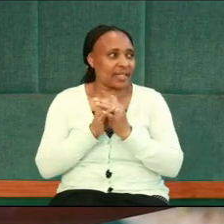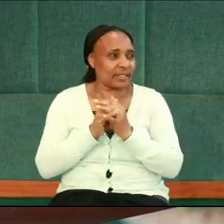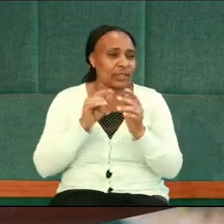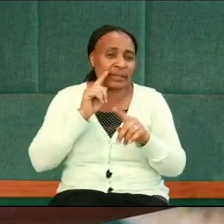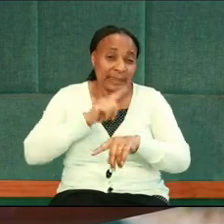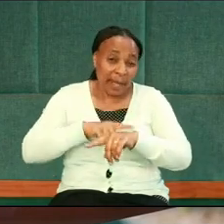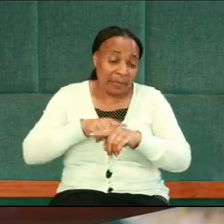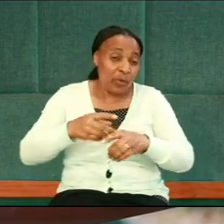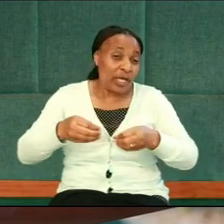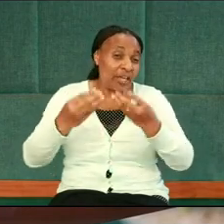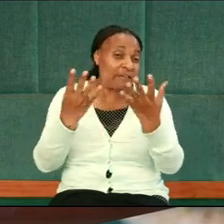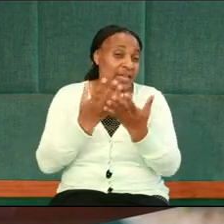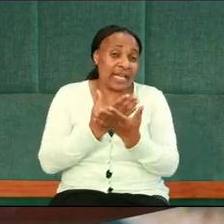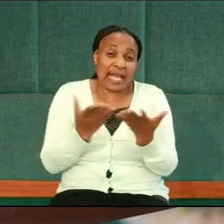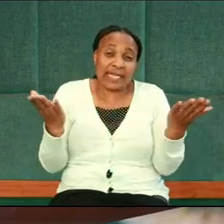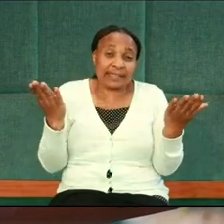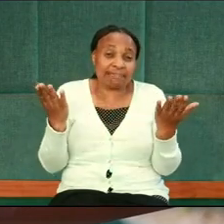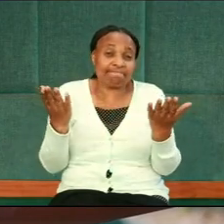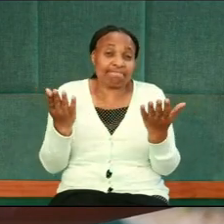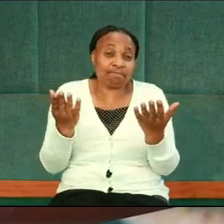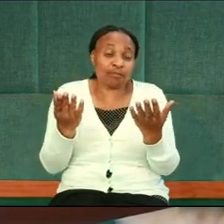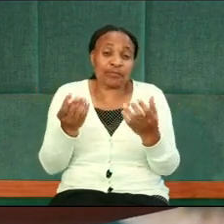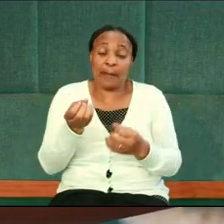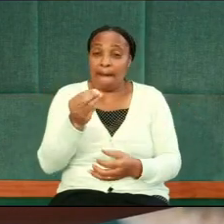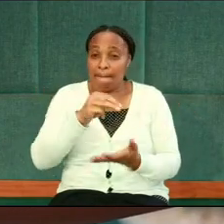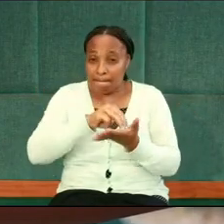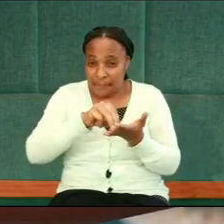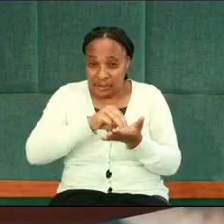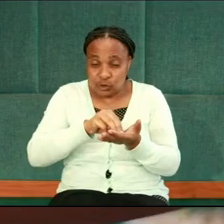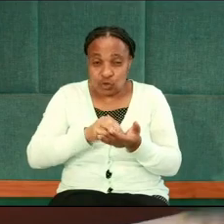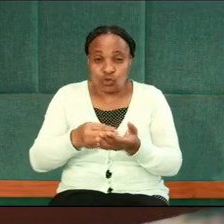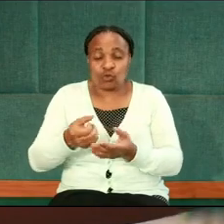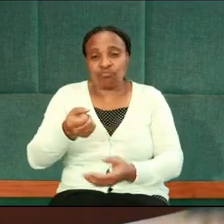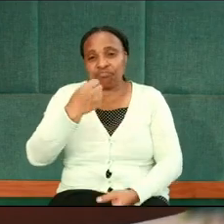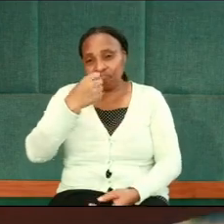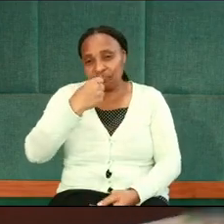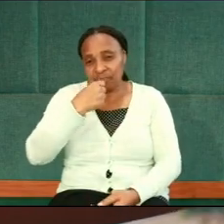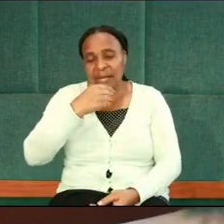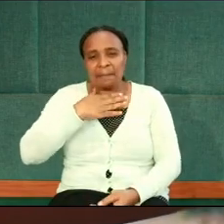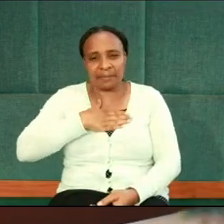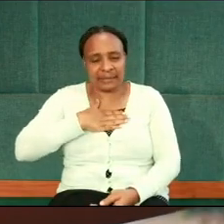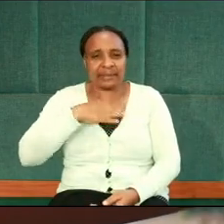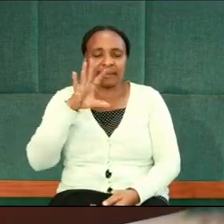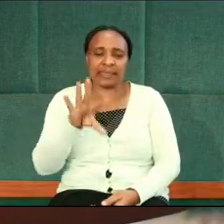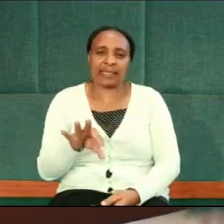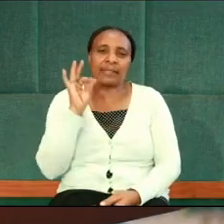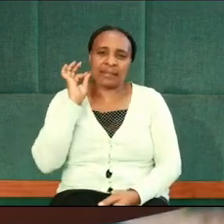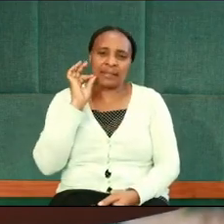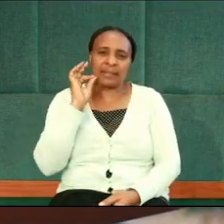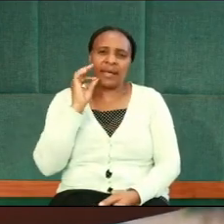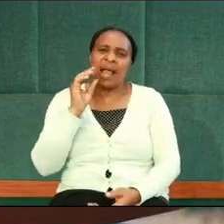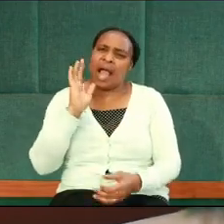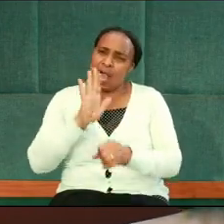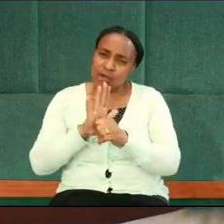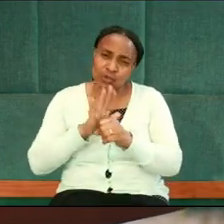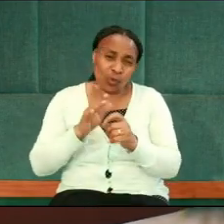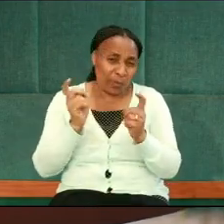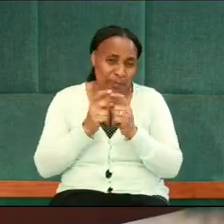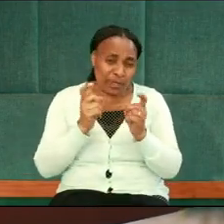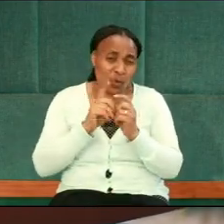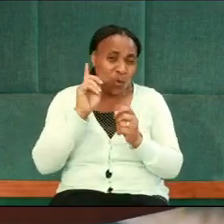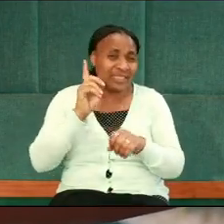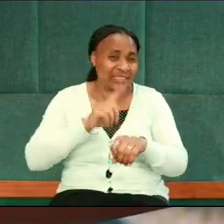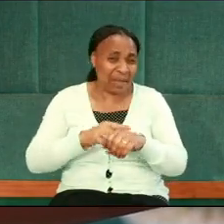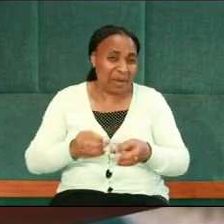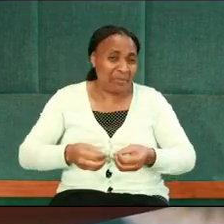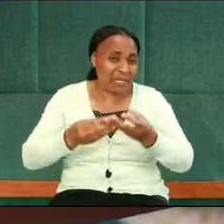given whatever to treat, whatever medication to take, please take it. I'm saying this with a lot of pain, that one time I've given